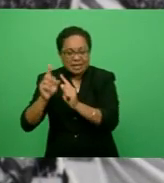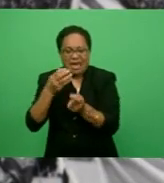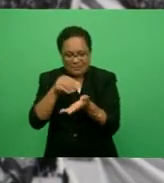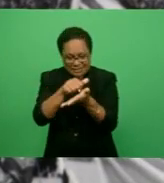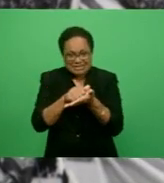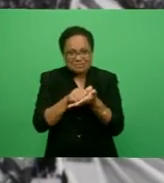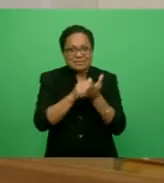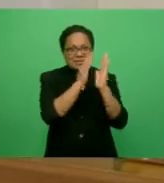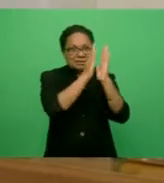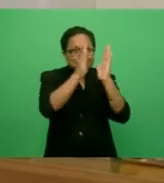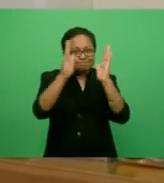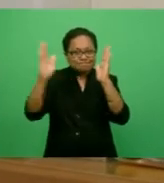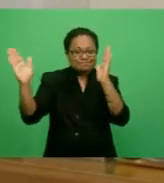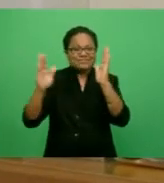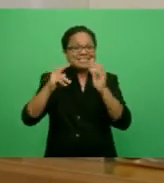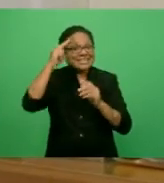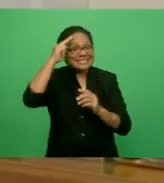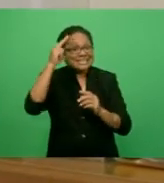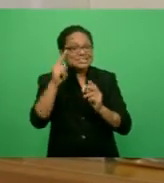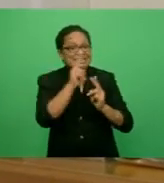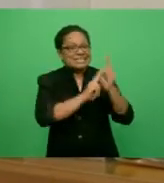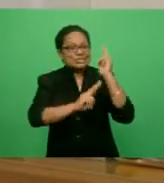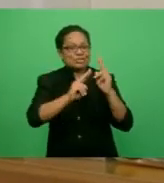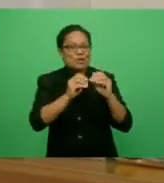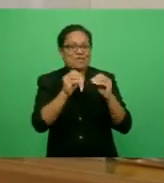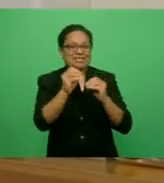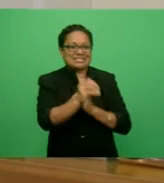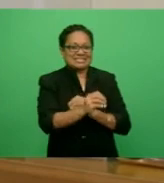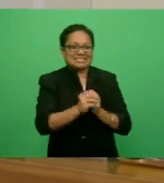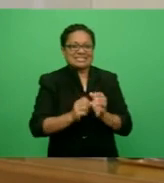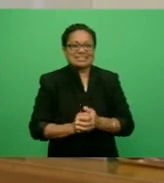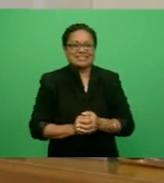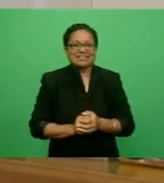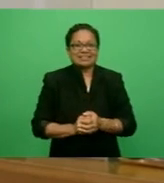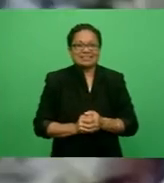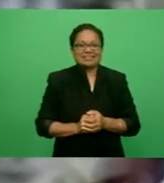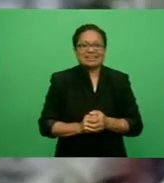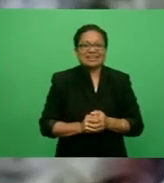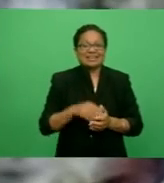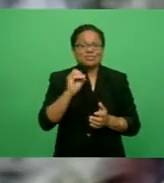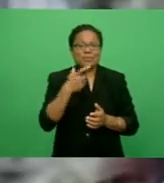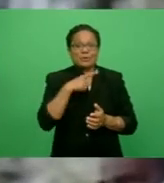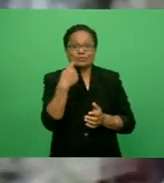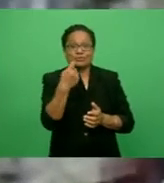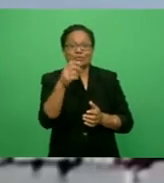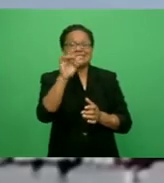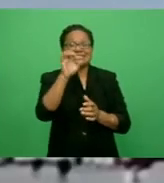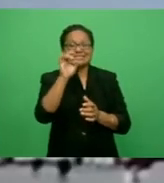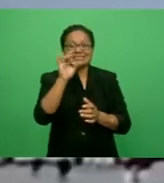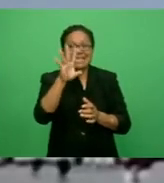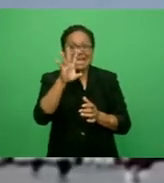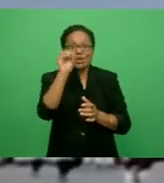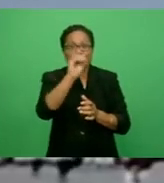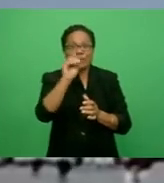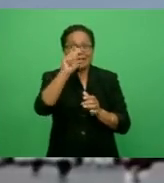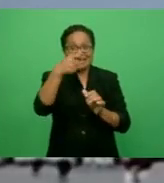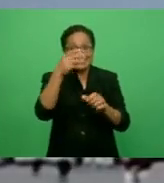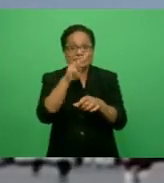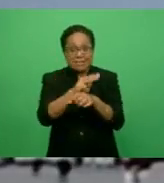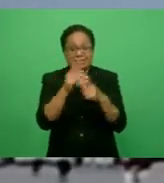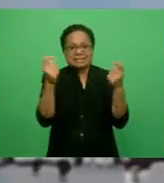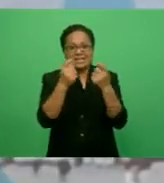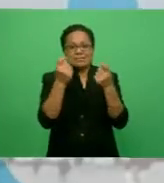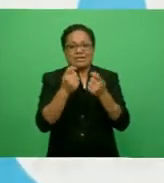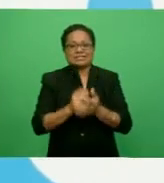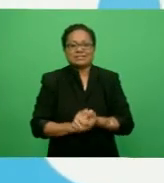stakeholders for exhibition and display purposes leading up to the 10th of next month. So say it in Nougat, FBC